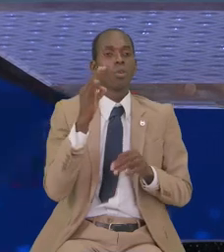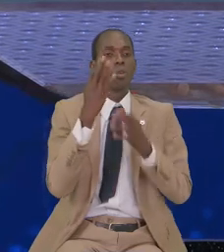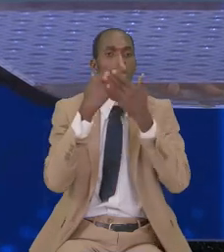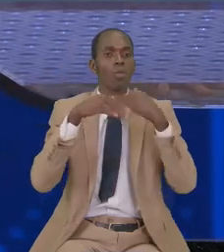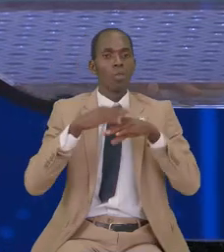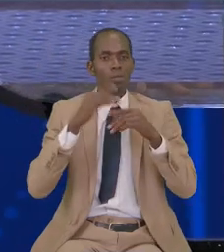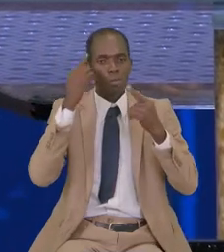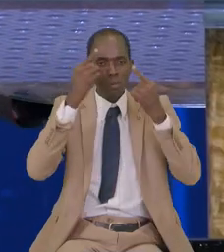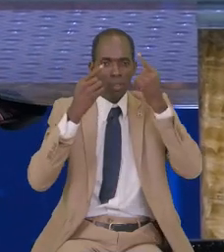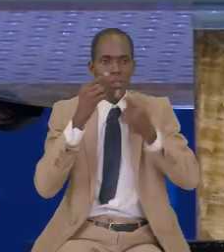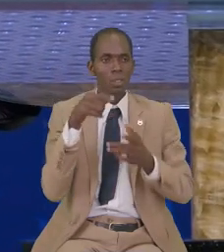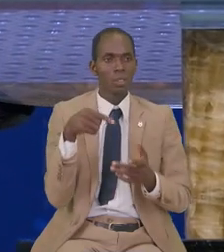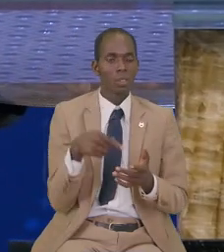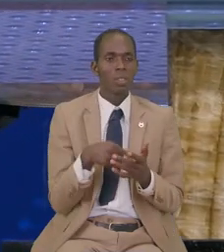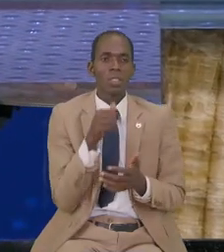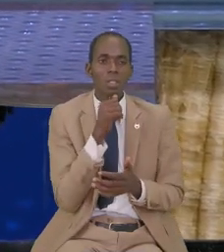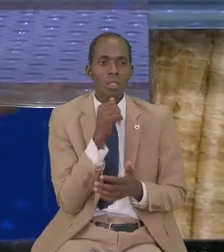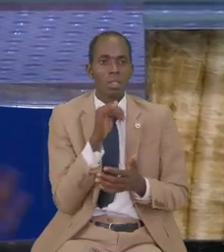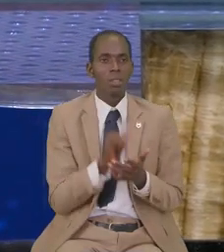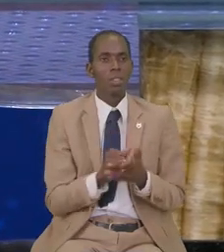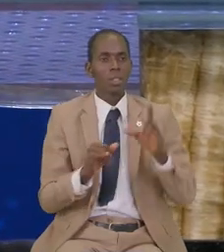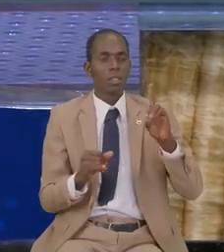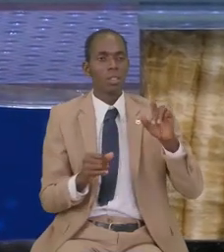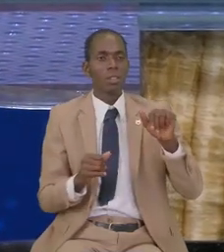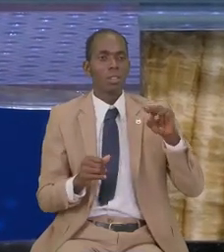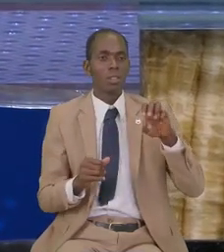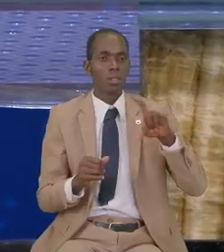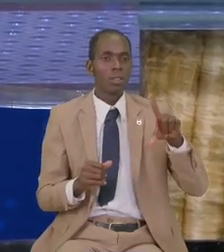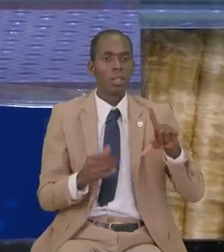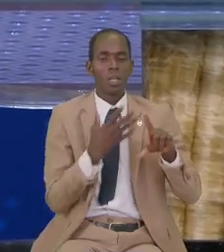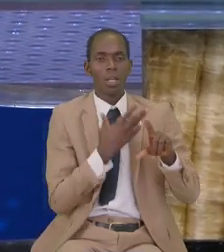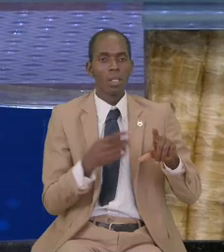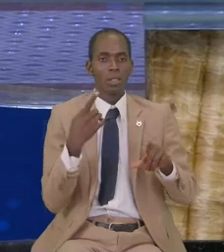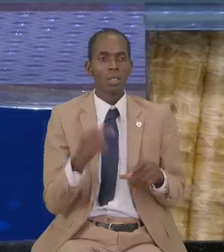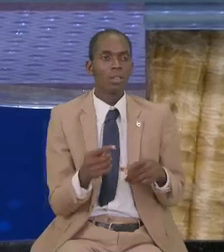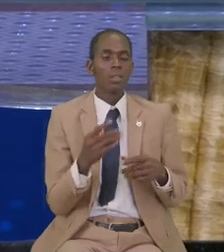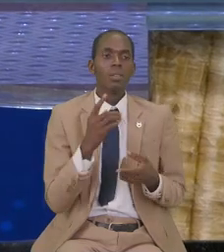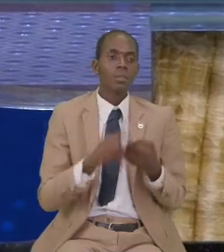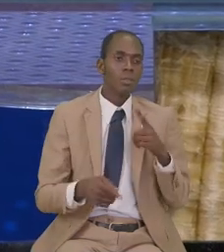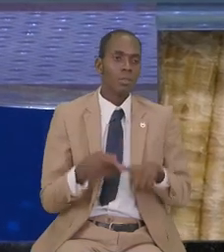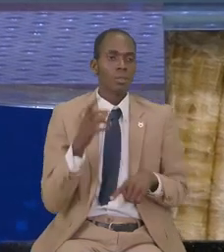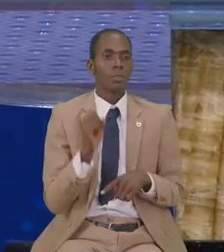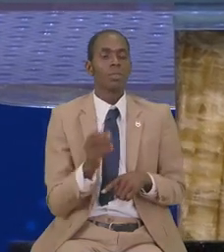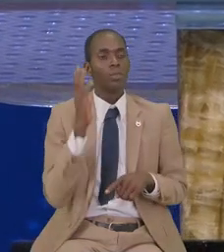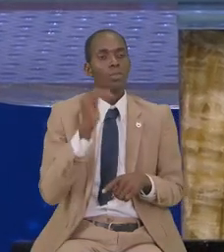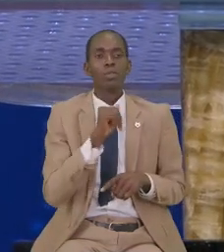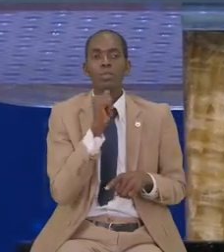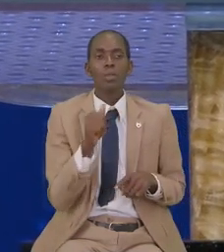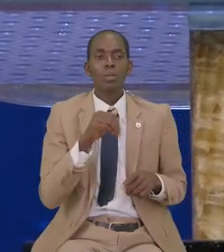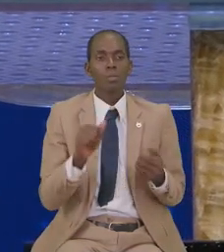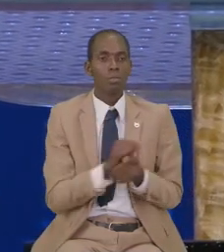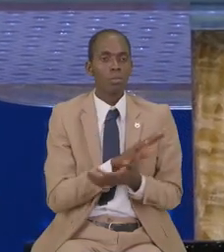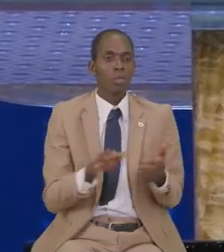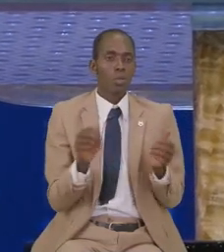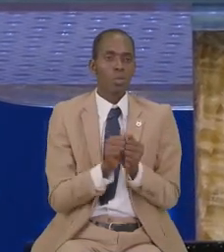the secret, that Daniel and his fellows, his friends, his companions should not perish with the